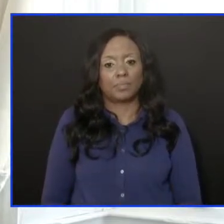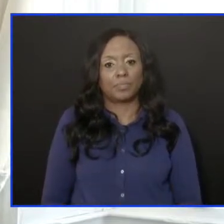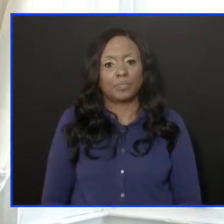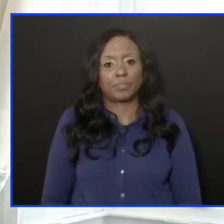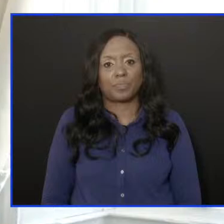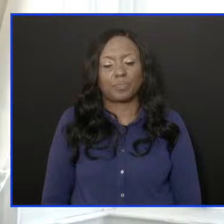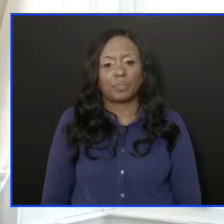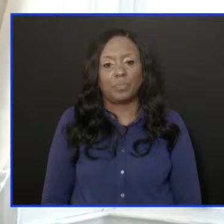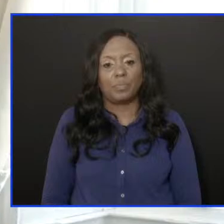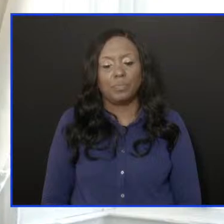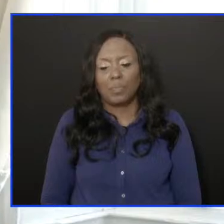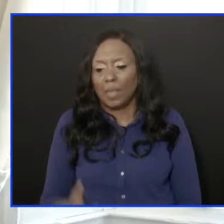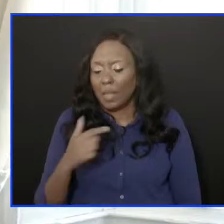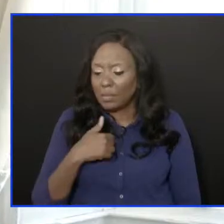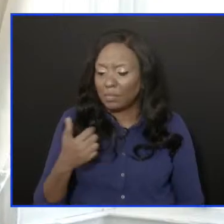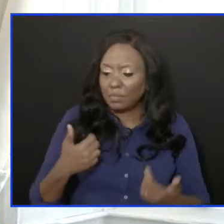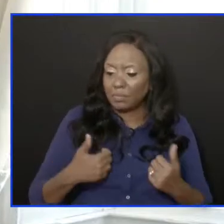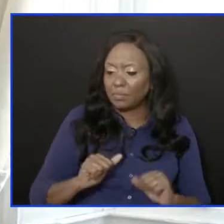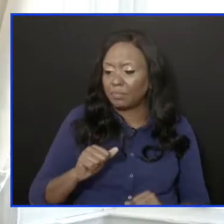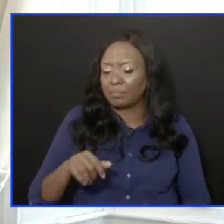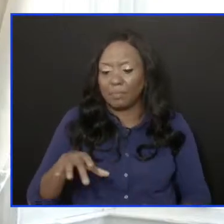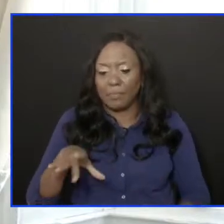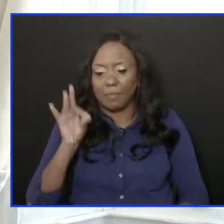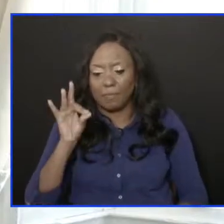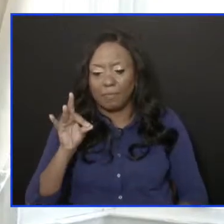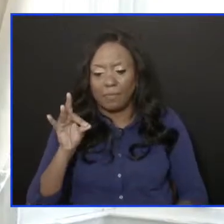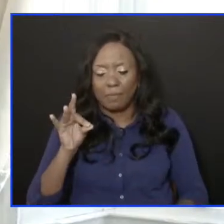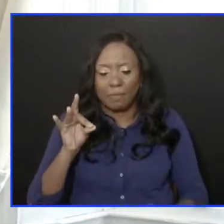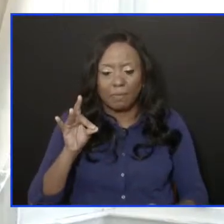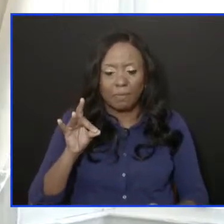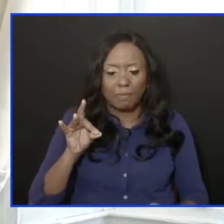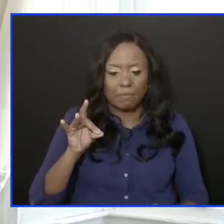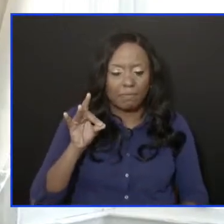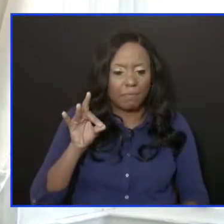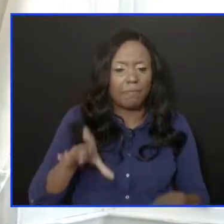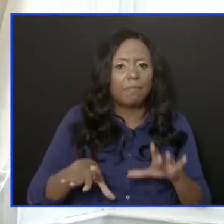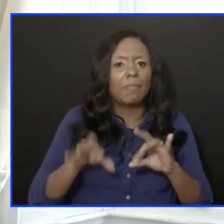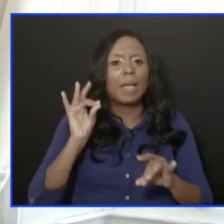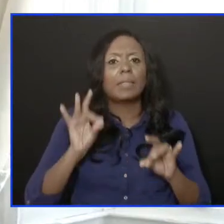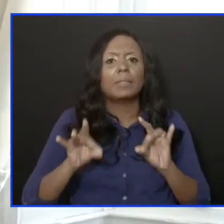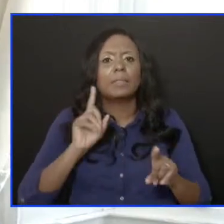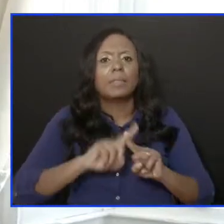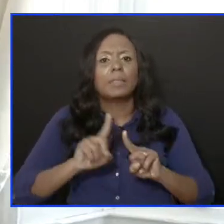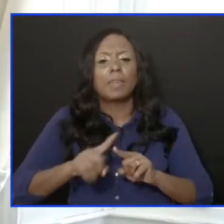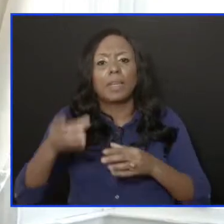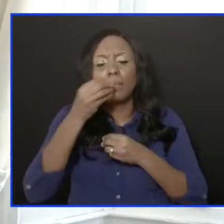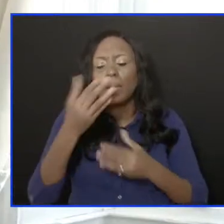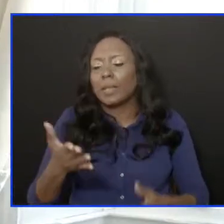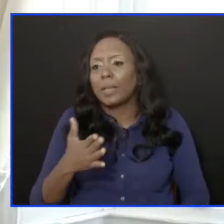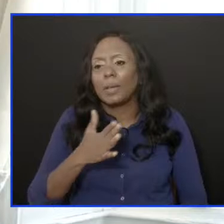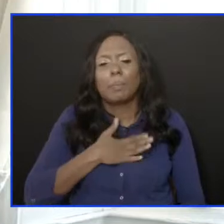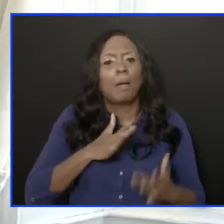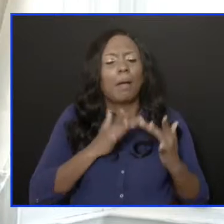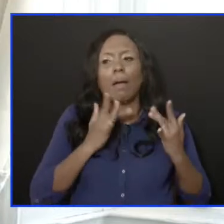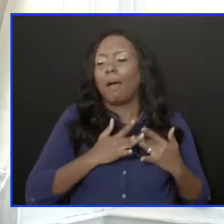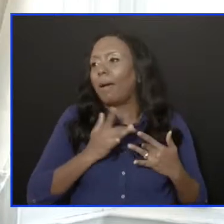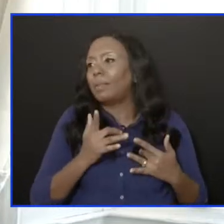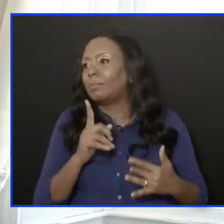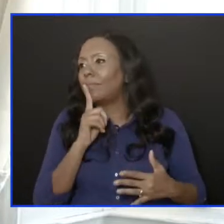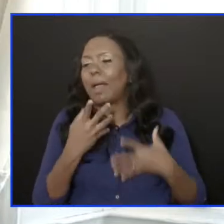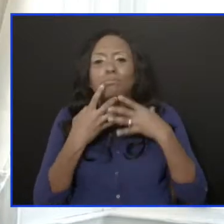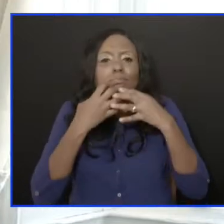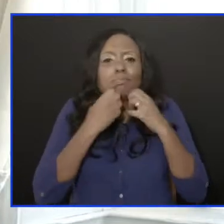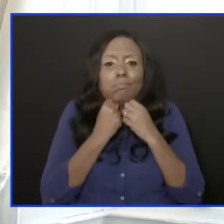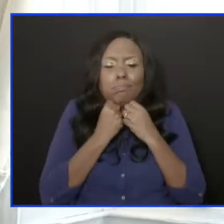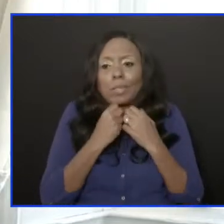look at this information. I have a special place in my heart for the elderly population. Don't ask me why, I keep saying why